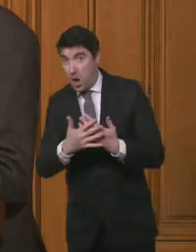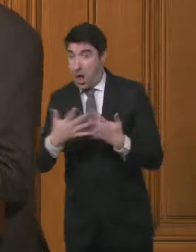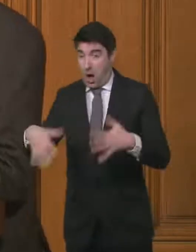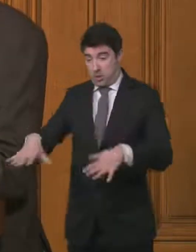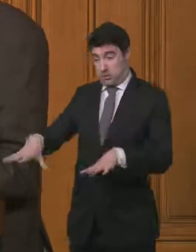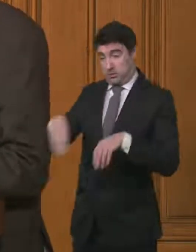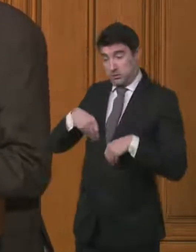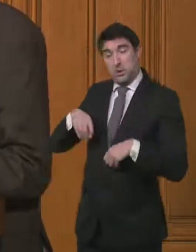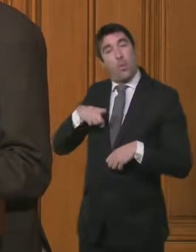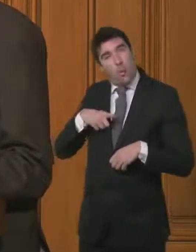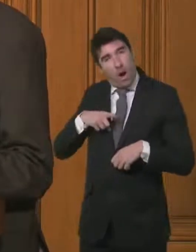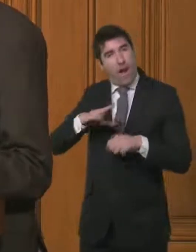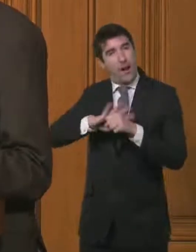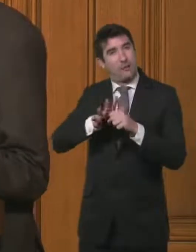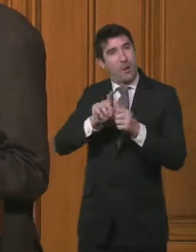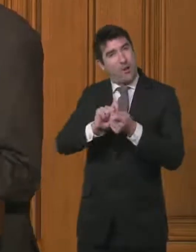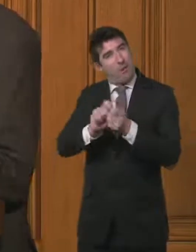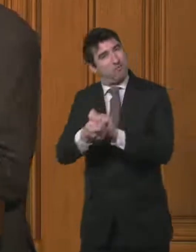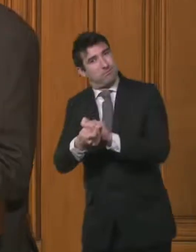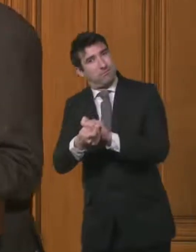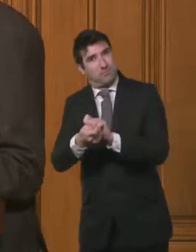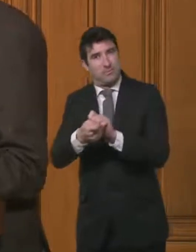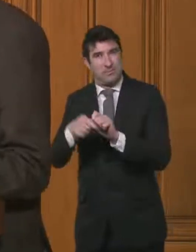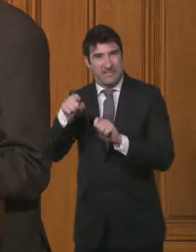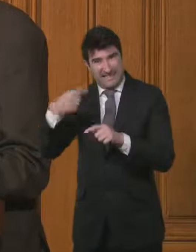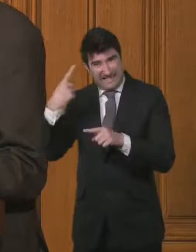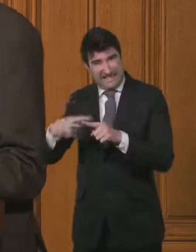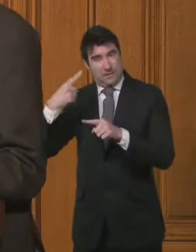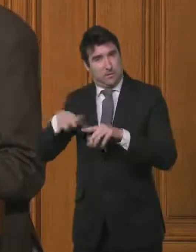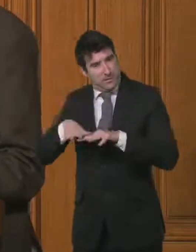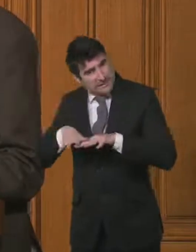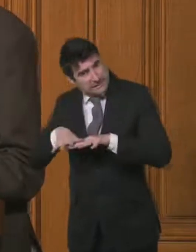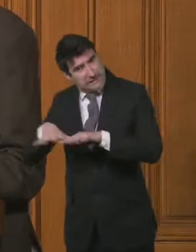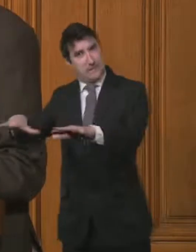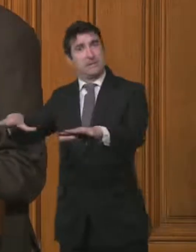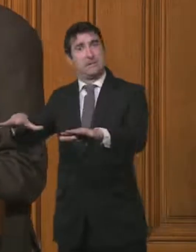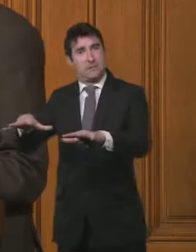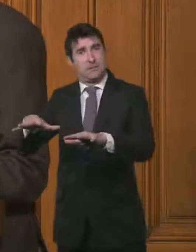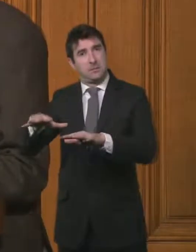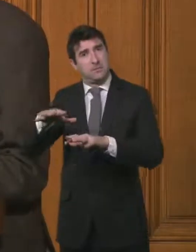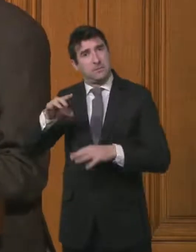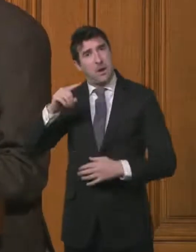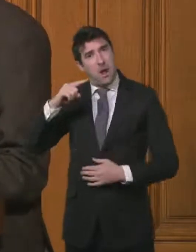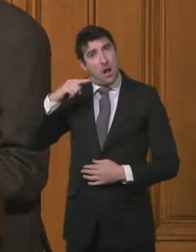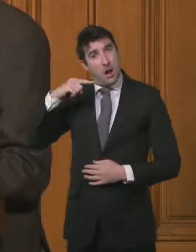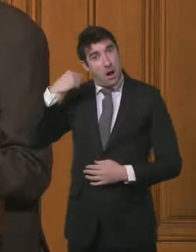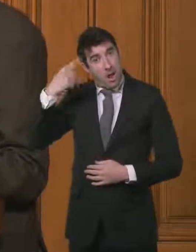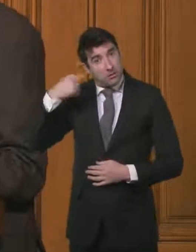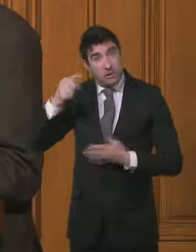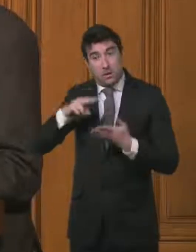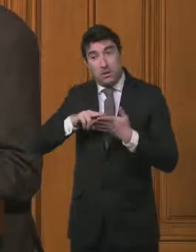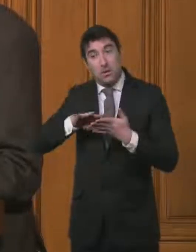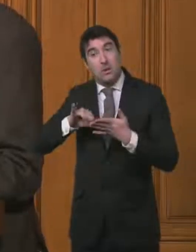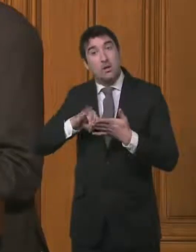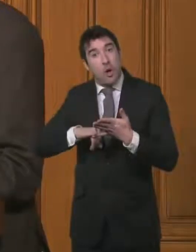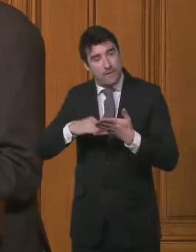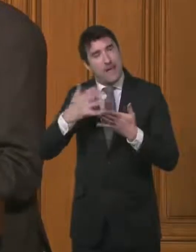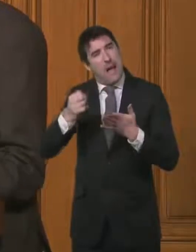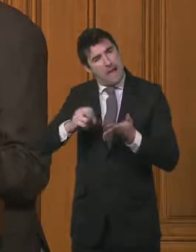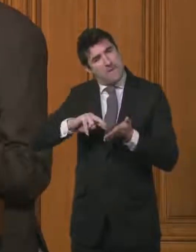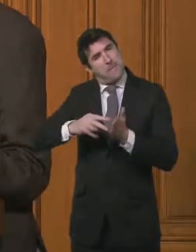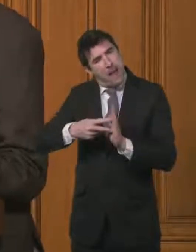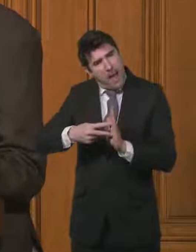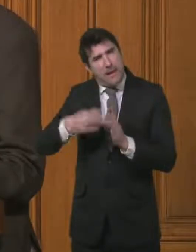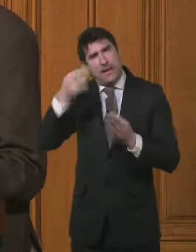of COVID. So the NHS in London, as indeed it does around the country, has tried and tested plans in place to